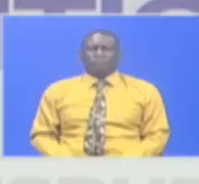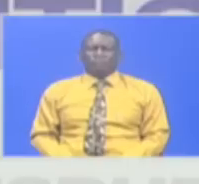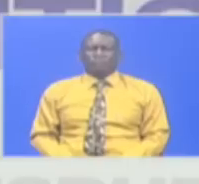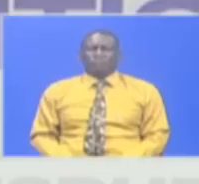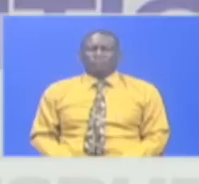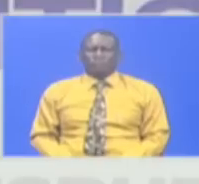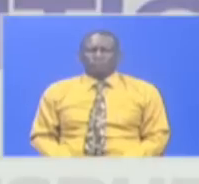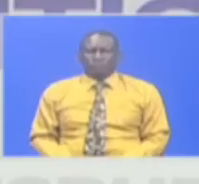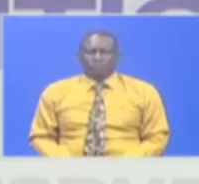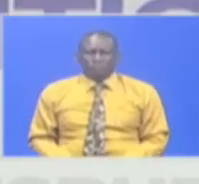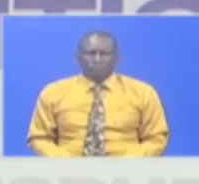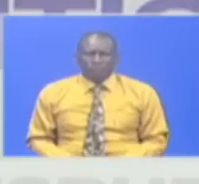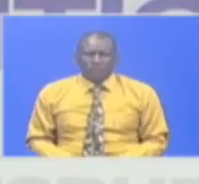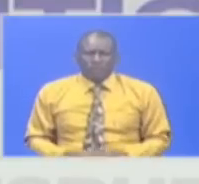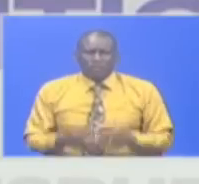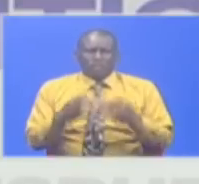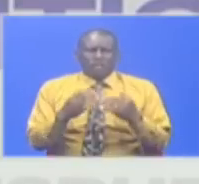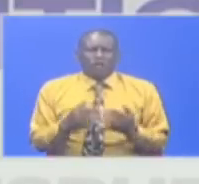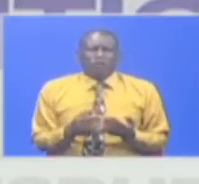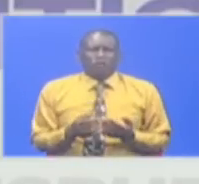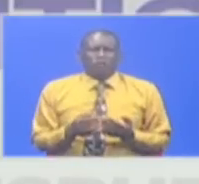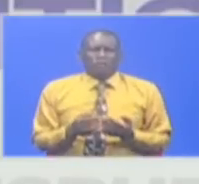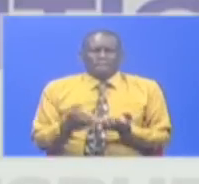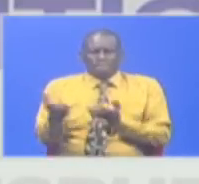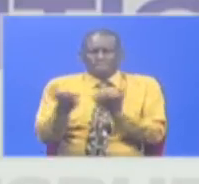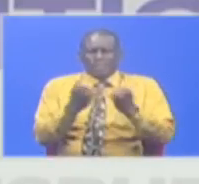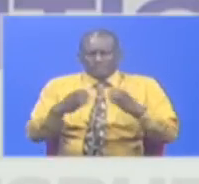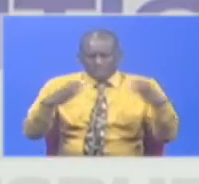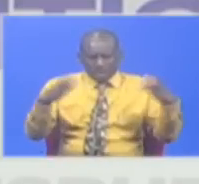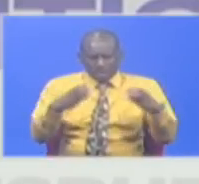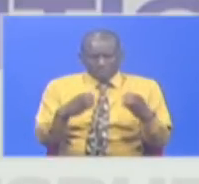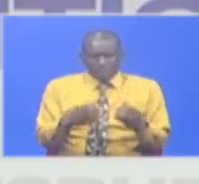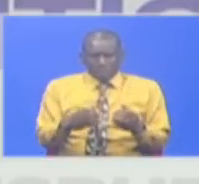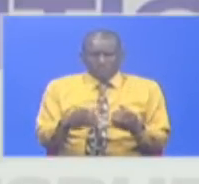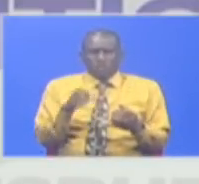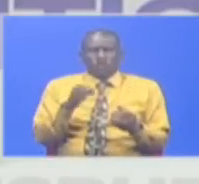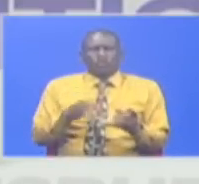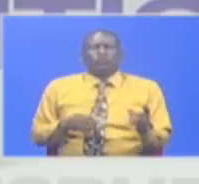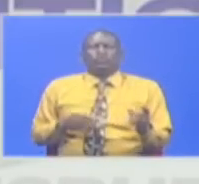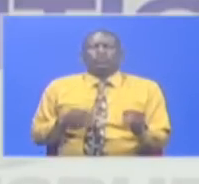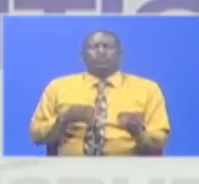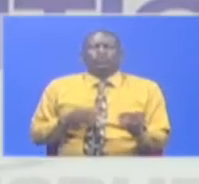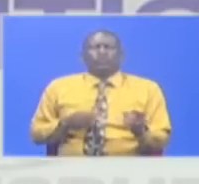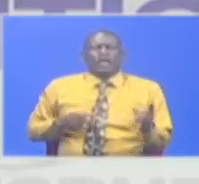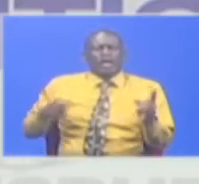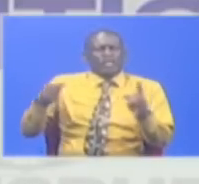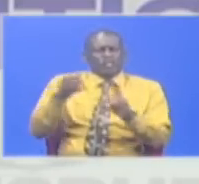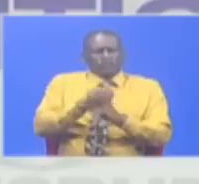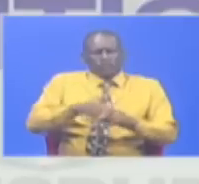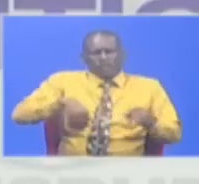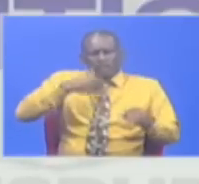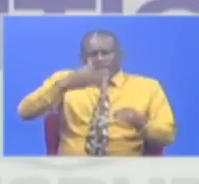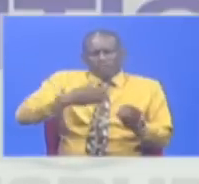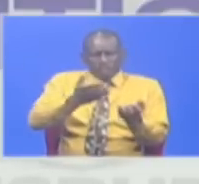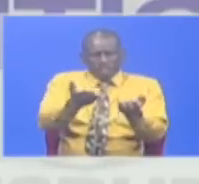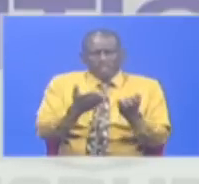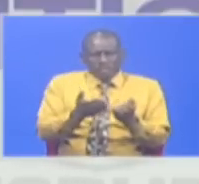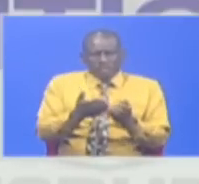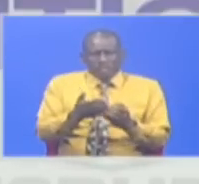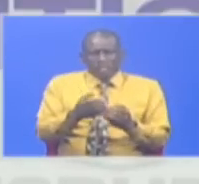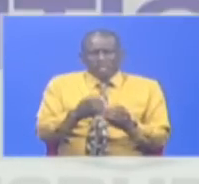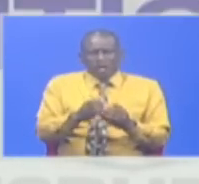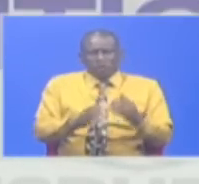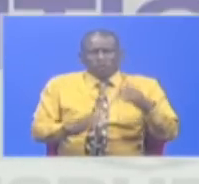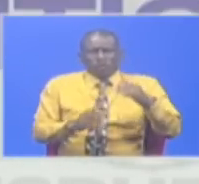Investing in business and firms, meeting daily needs and paying for education are the top uses for